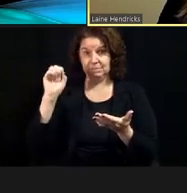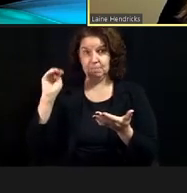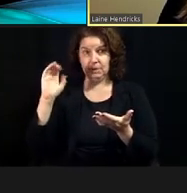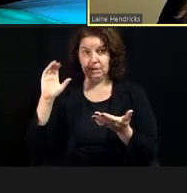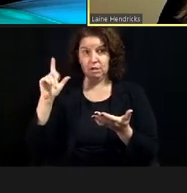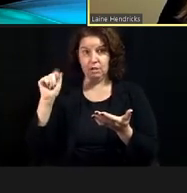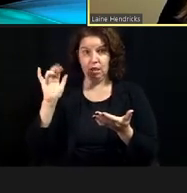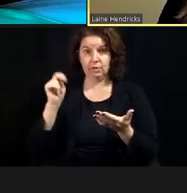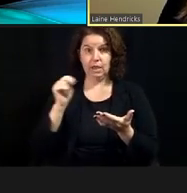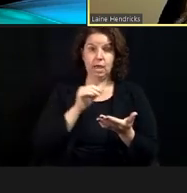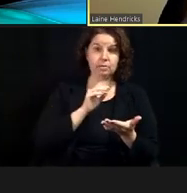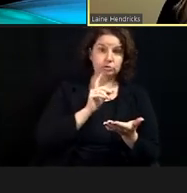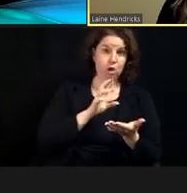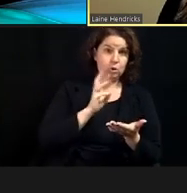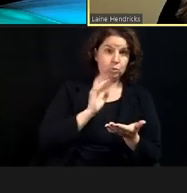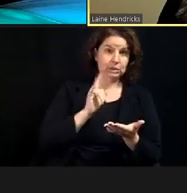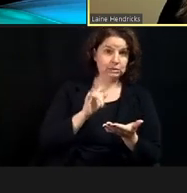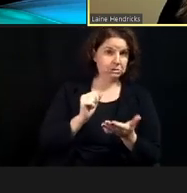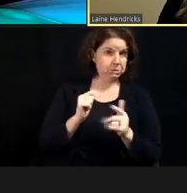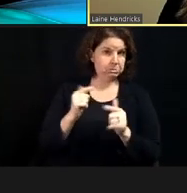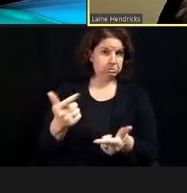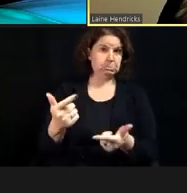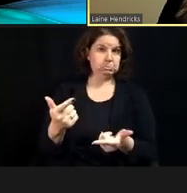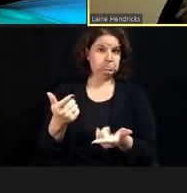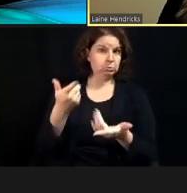off our event today with a quick update.